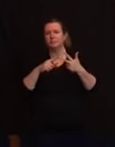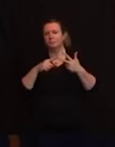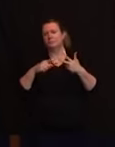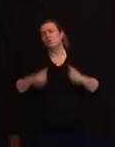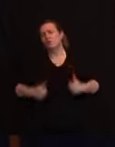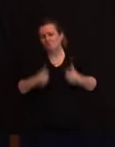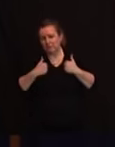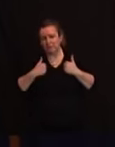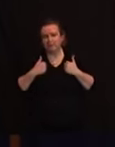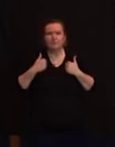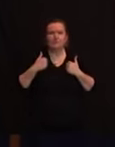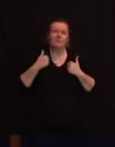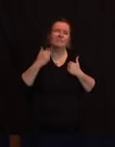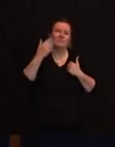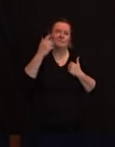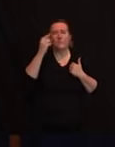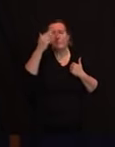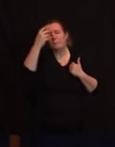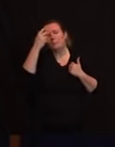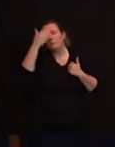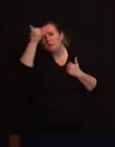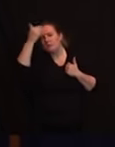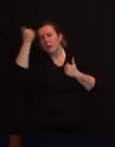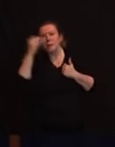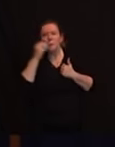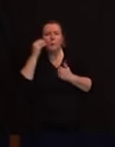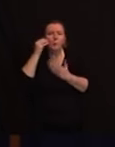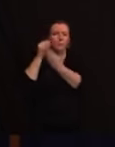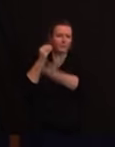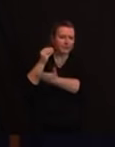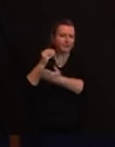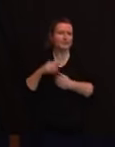housing. All in, there are approximately